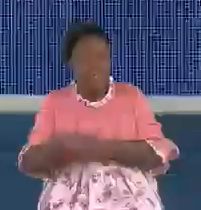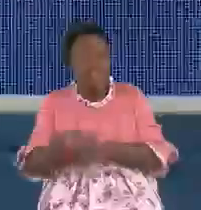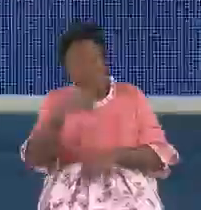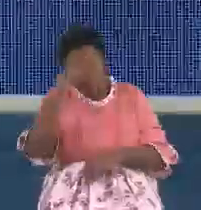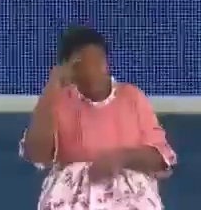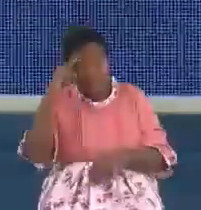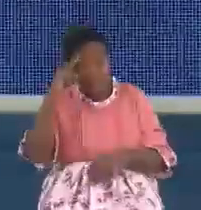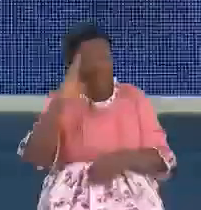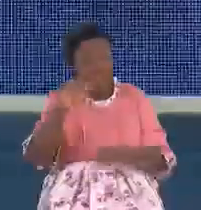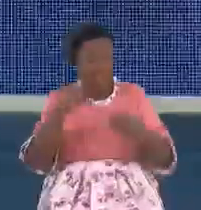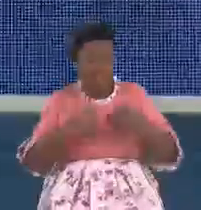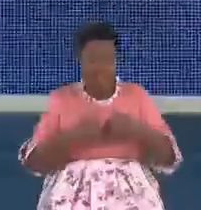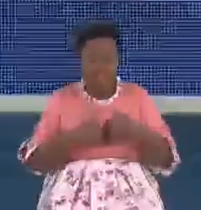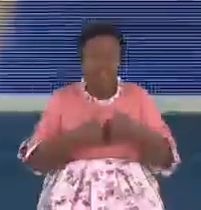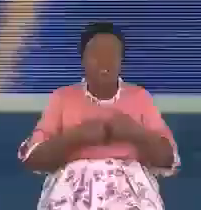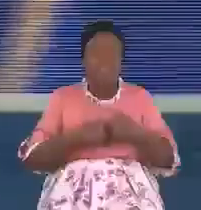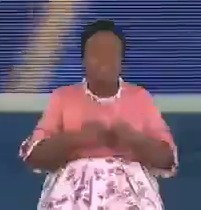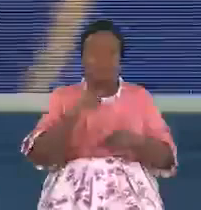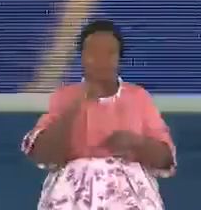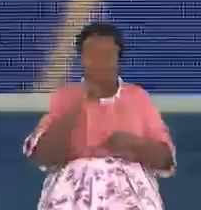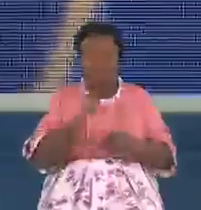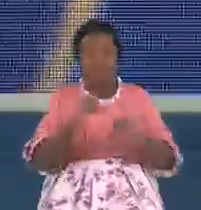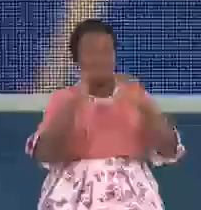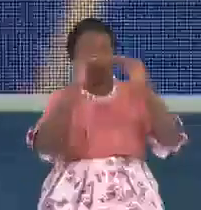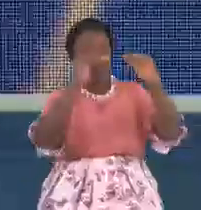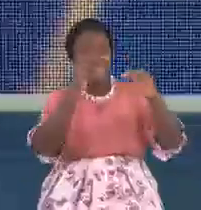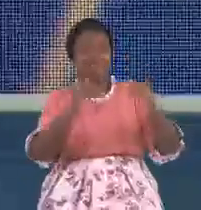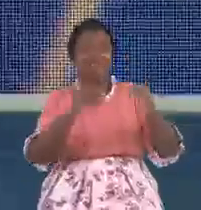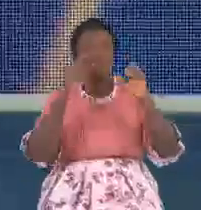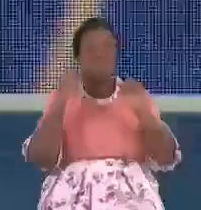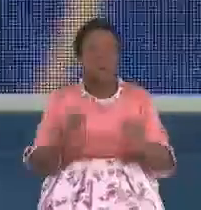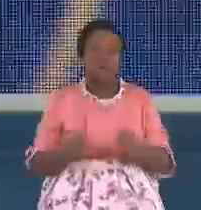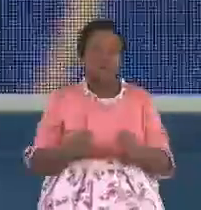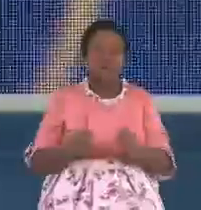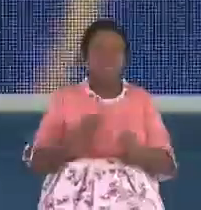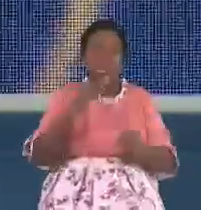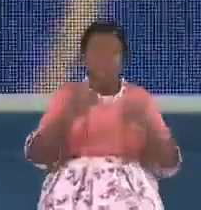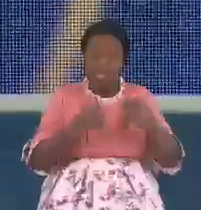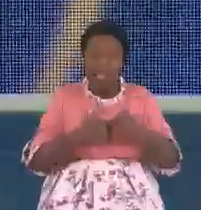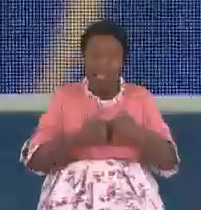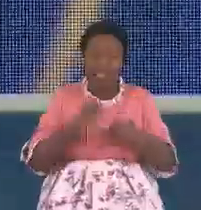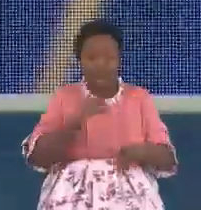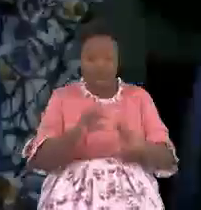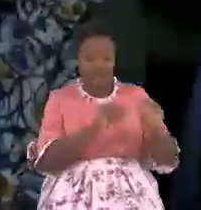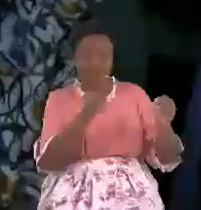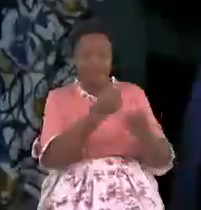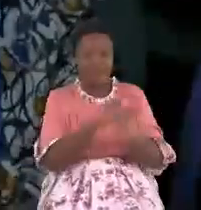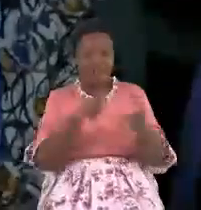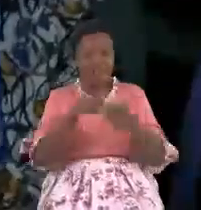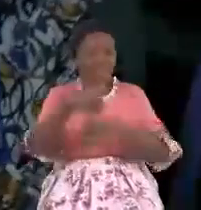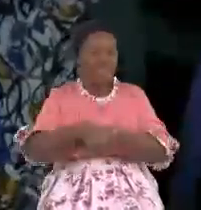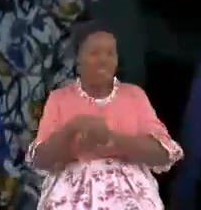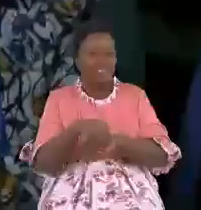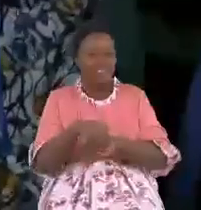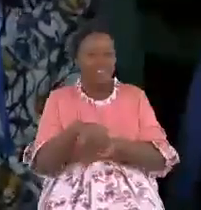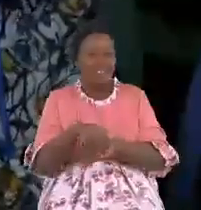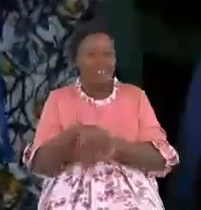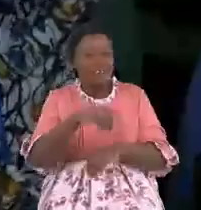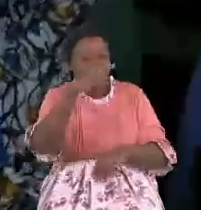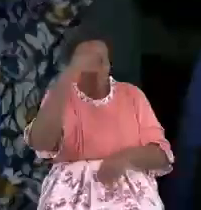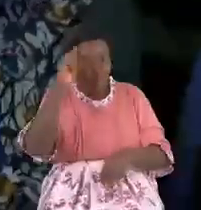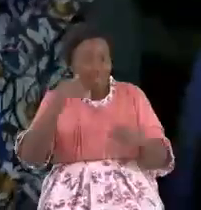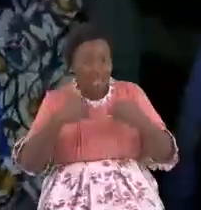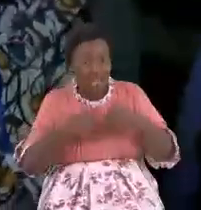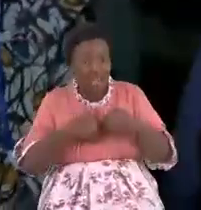he has unlimited power i said he'll set you free tonight because he